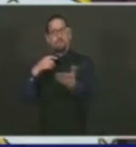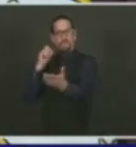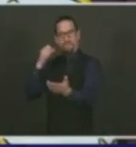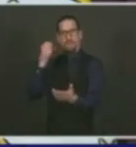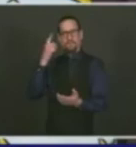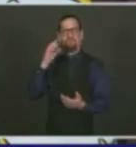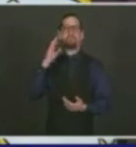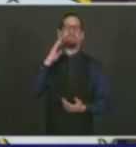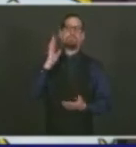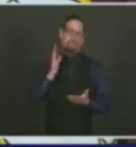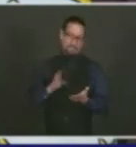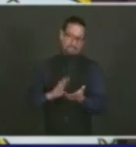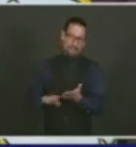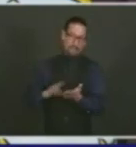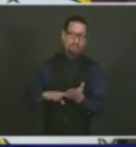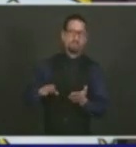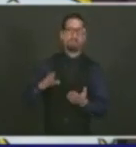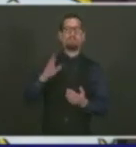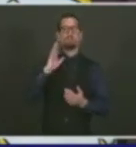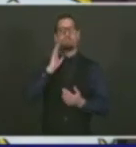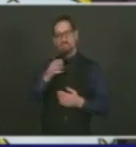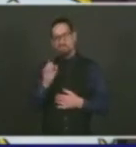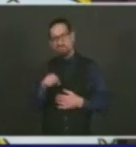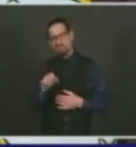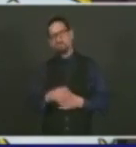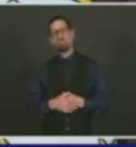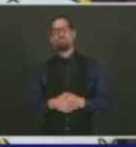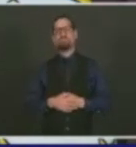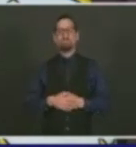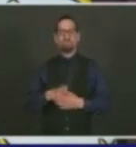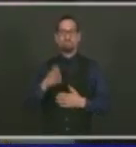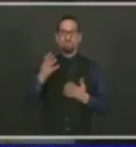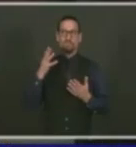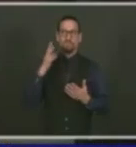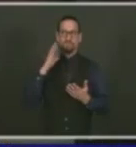I actually think that'll be devastating, a whole lot more than shared sacrifice. Governor, just one more follow-up on